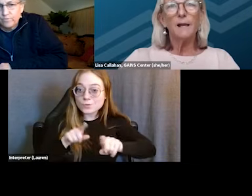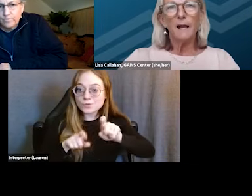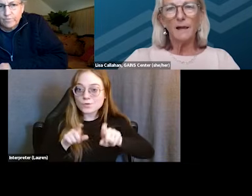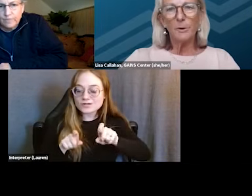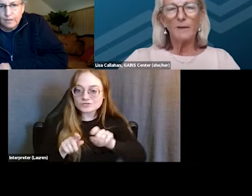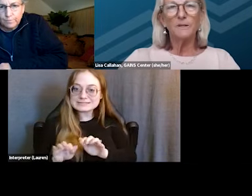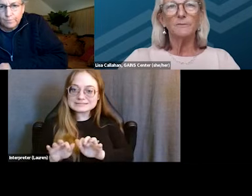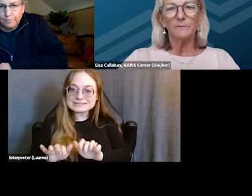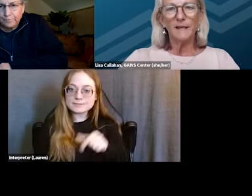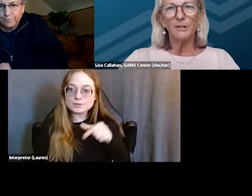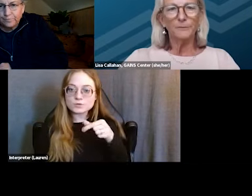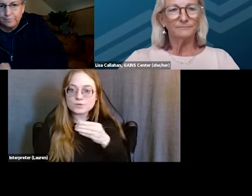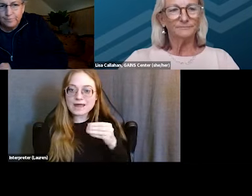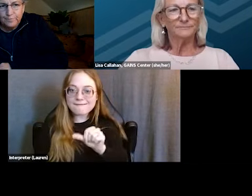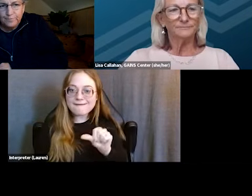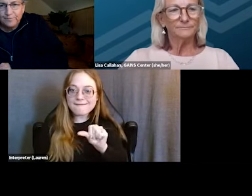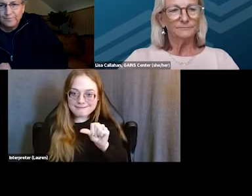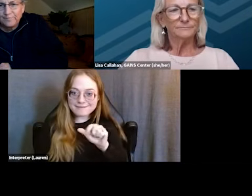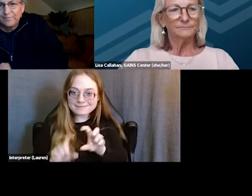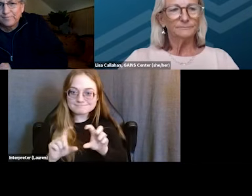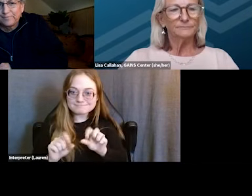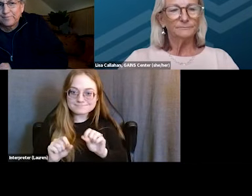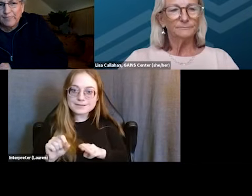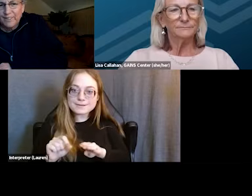pod if you have any. Thank you.